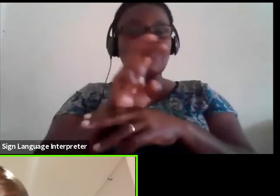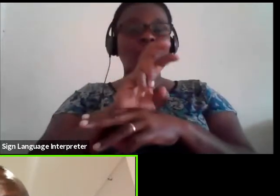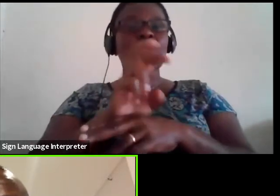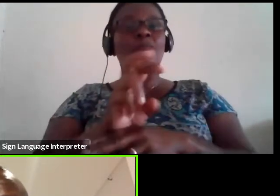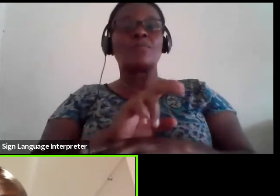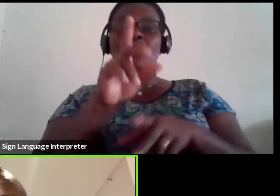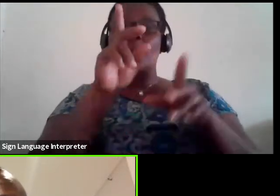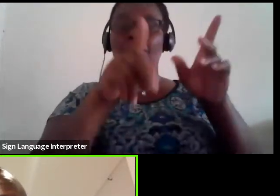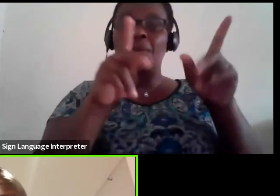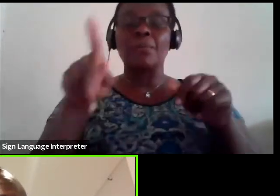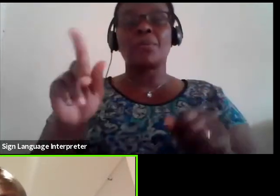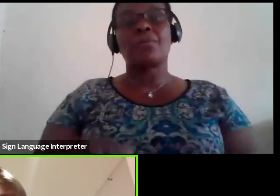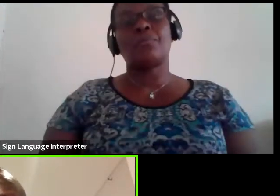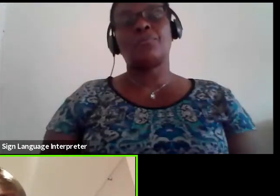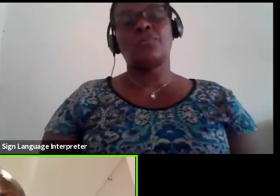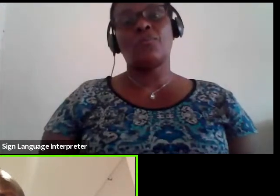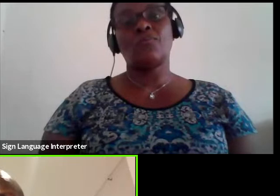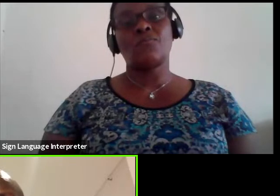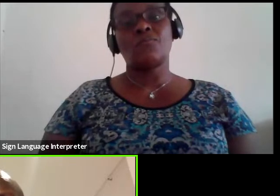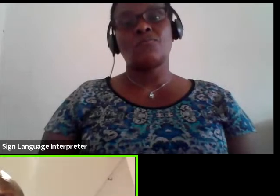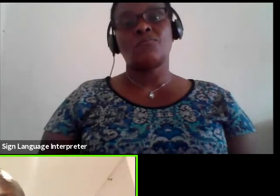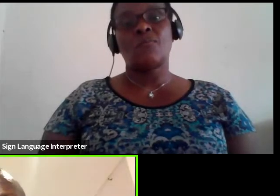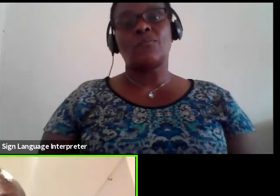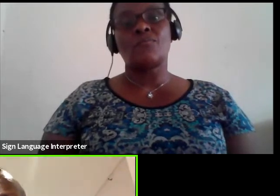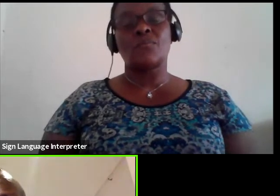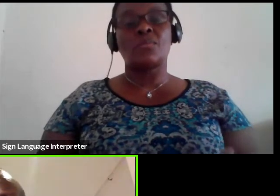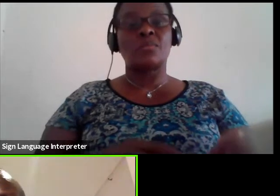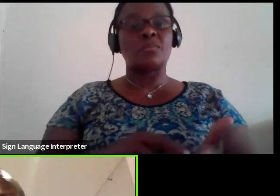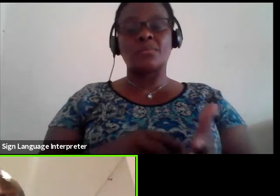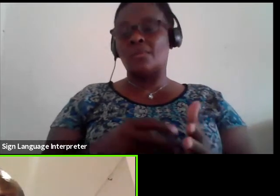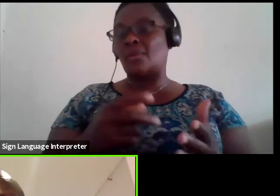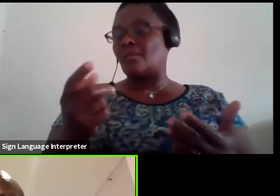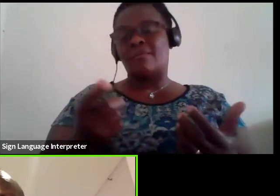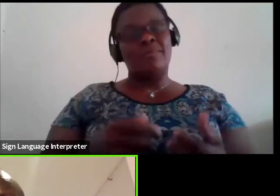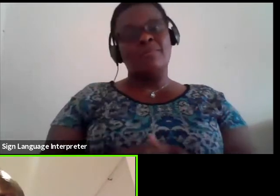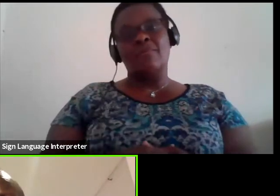those gadgets. So the measures in terms of